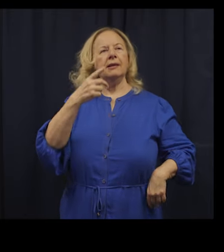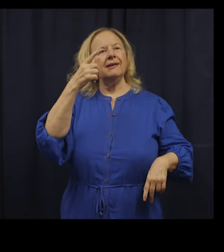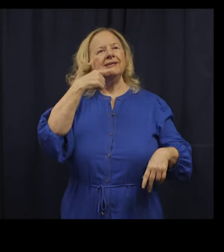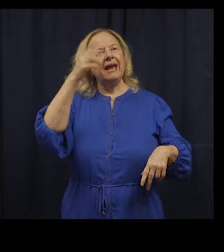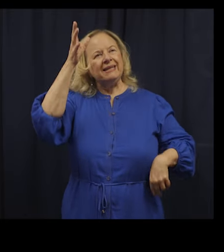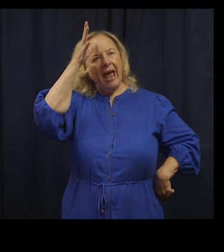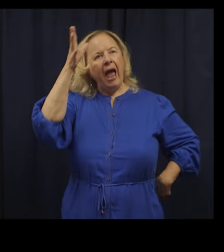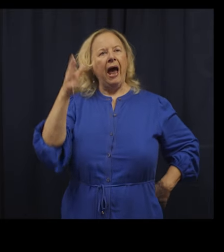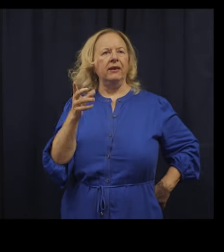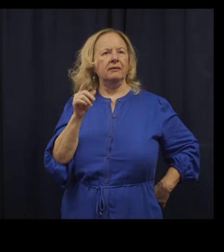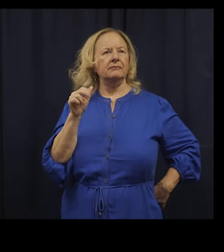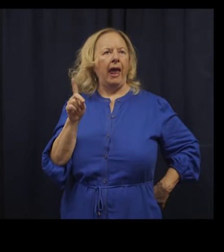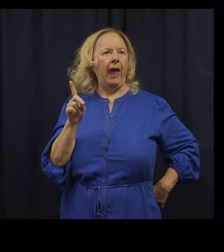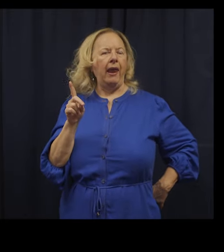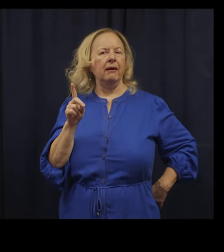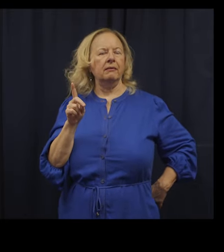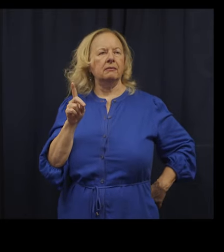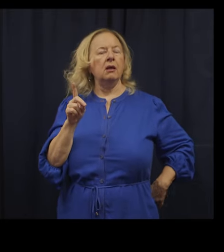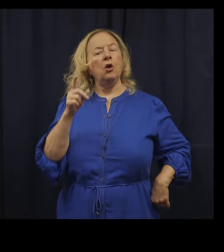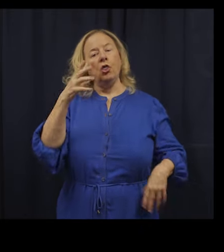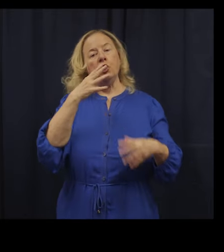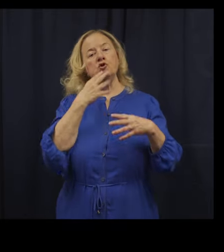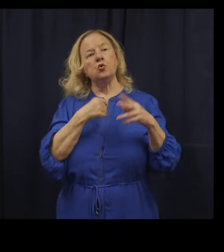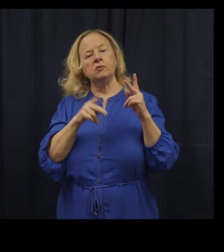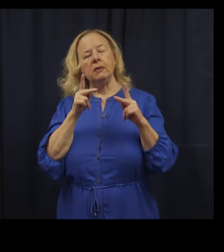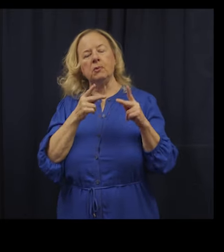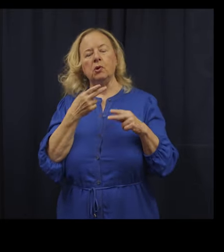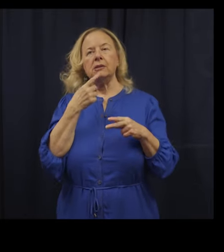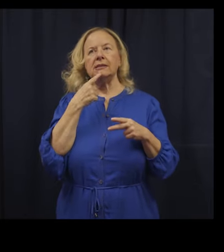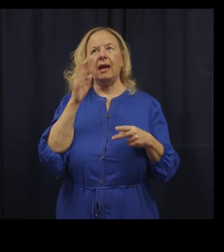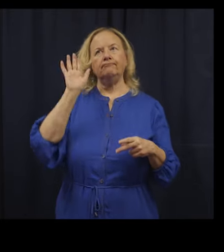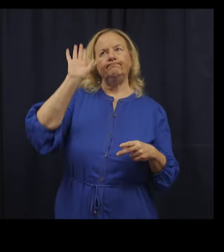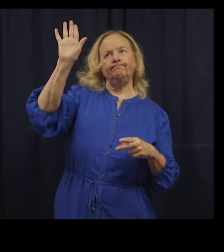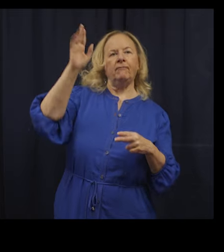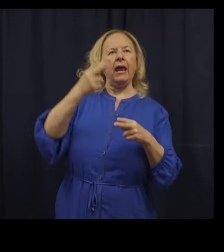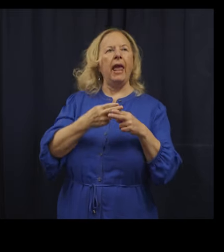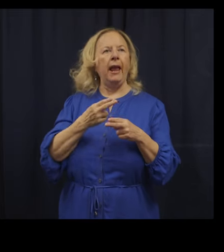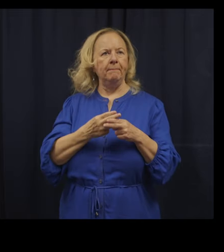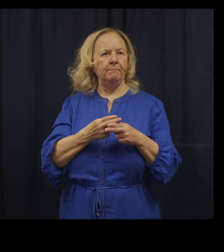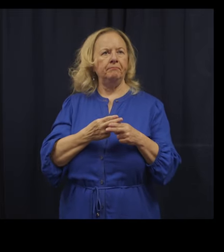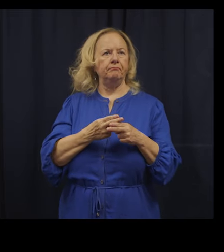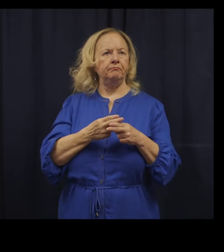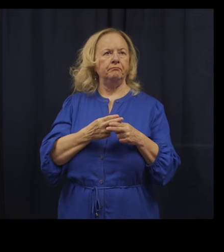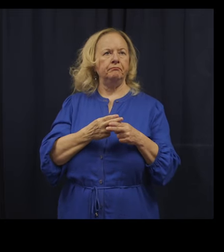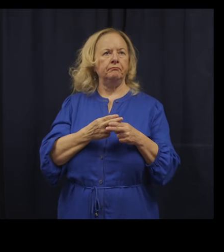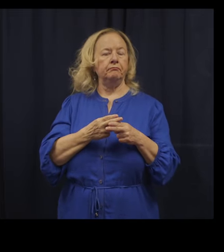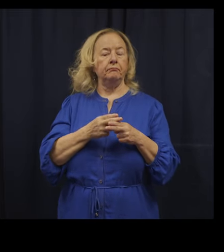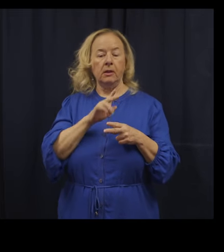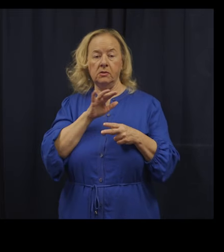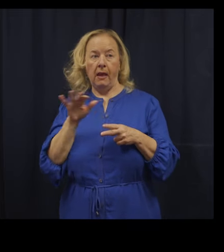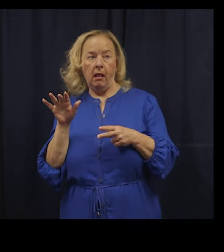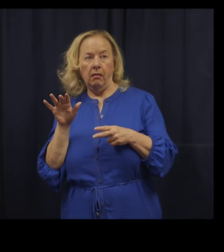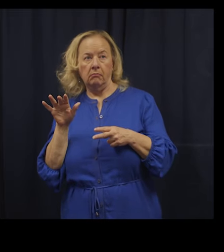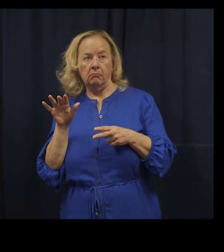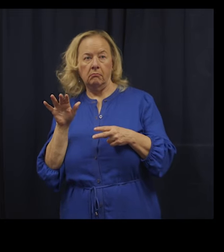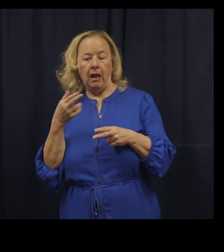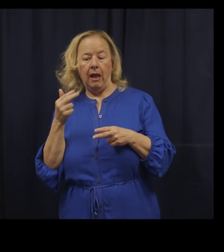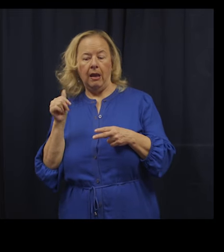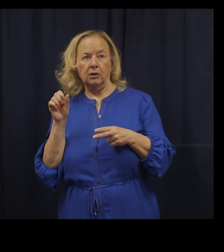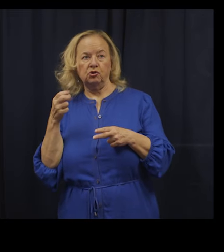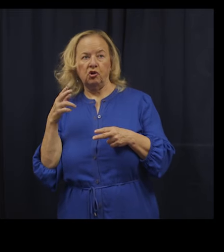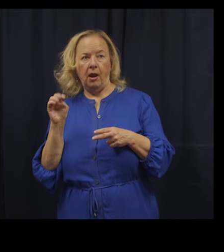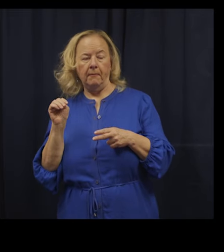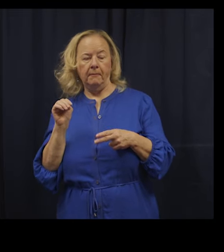dad. So that's the concept. The Jews just say Hashem, the name. And how do you spell Hashem? Hey,